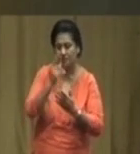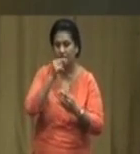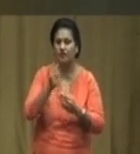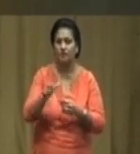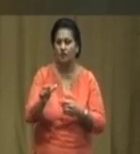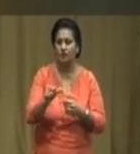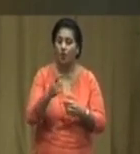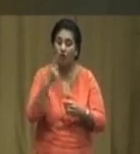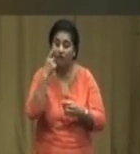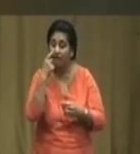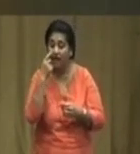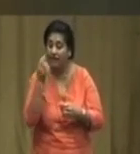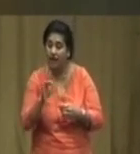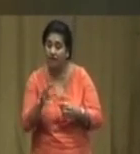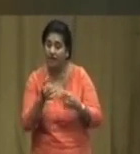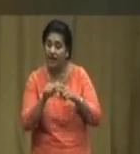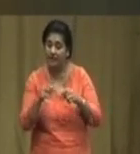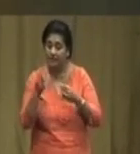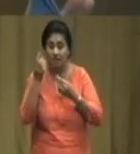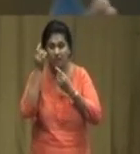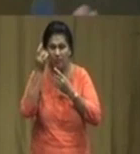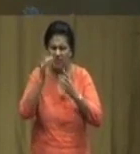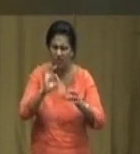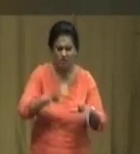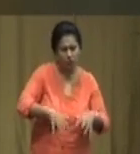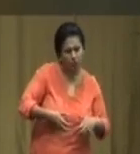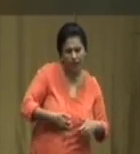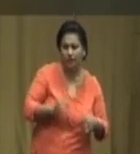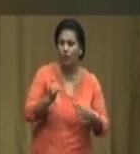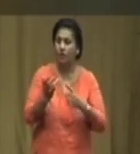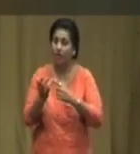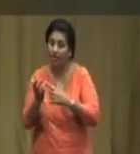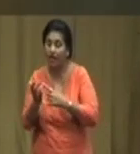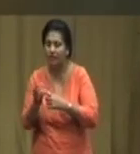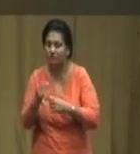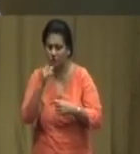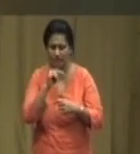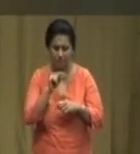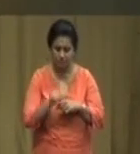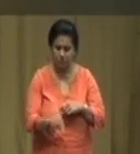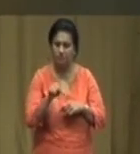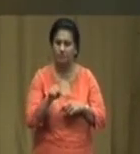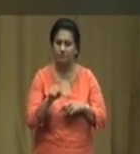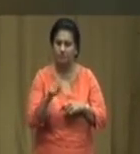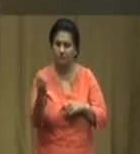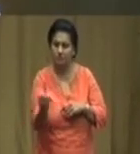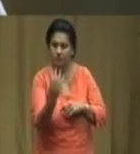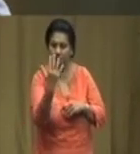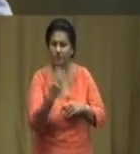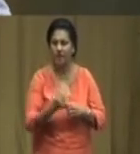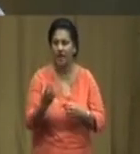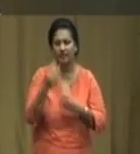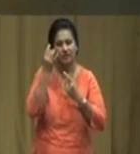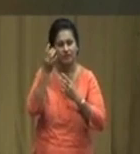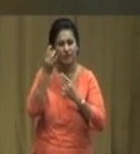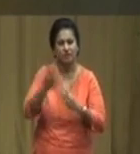want to find out about things, not only student grievances, but other things as well, then this is the place to go. They'll give you a chance to go there and find out whatever you want from there. And